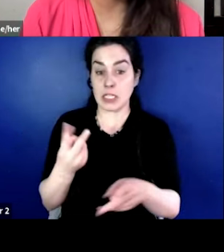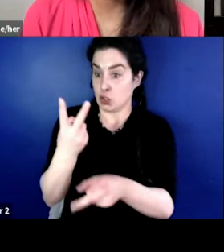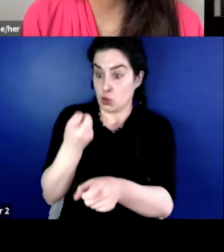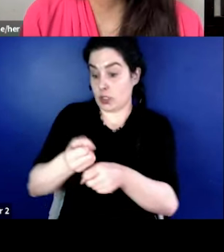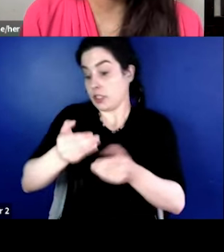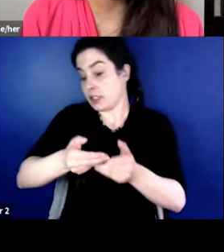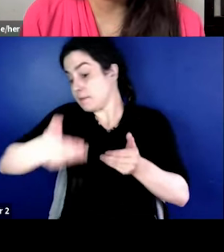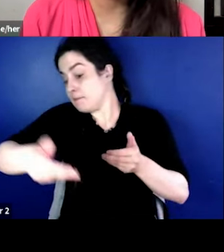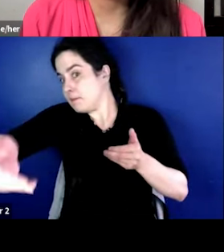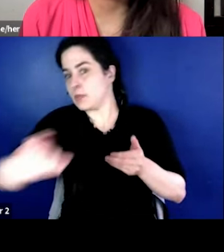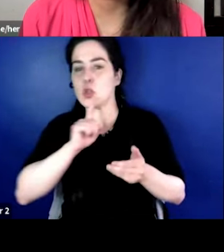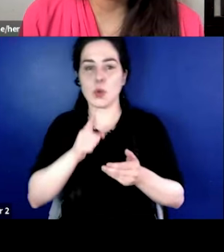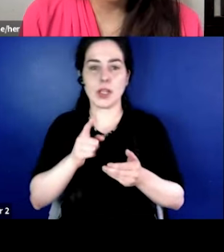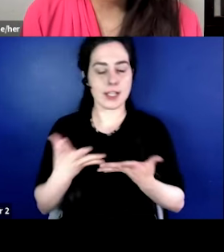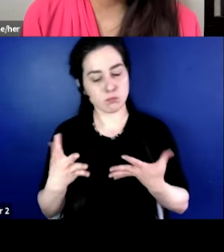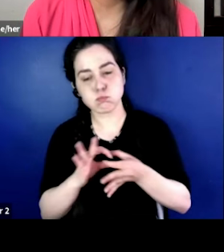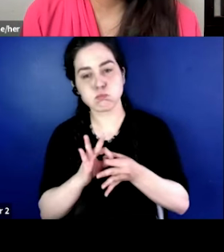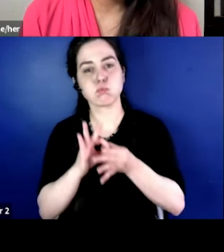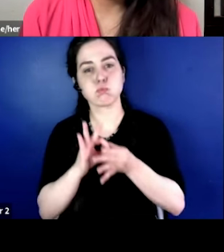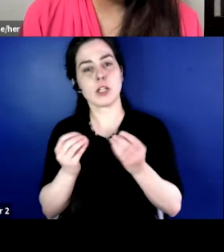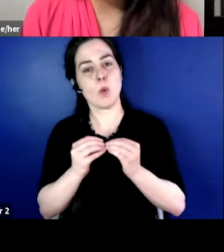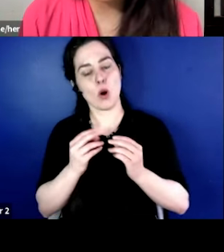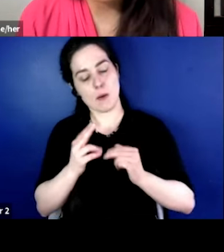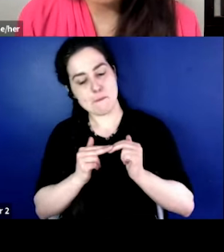really building up those government relations. If you are